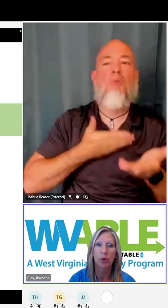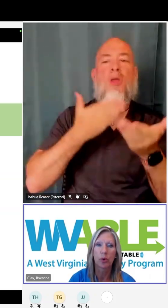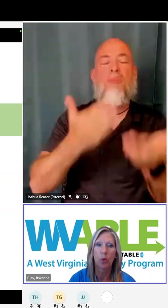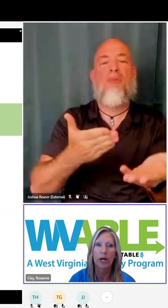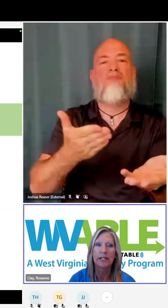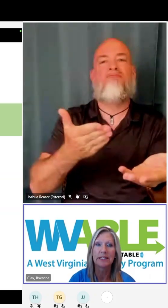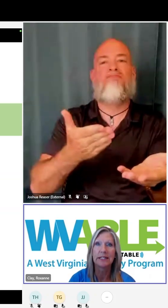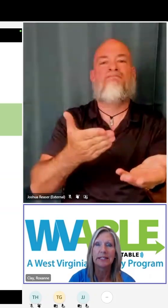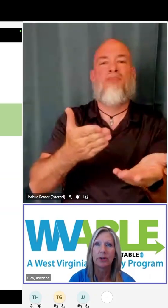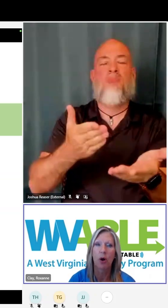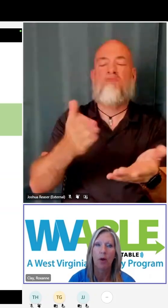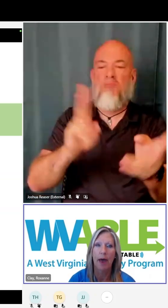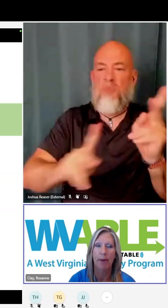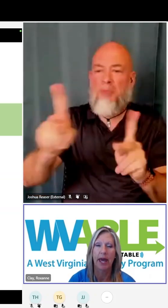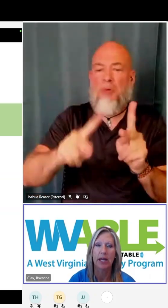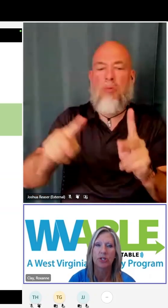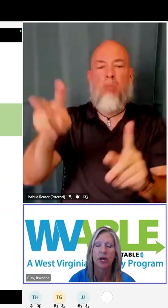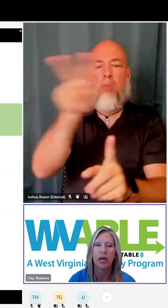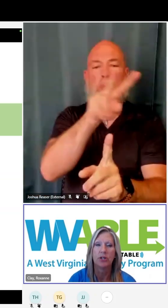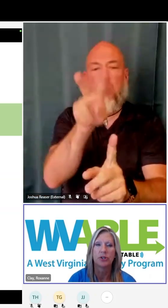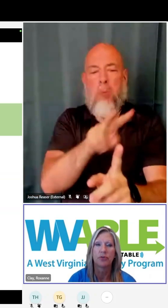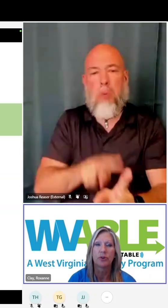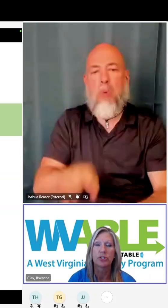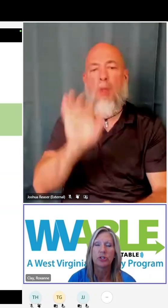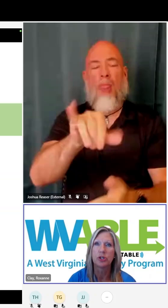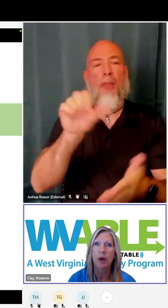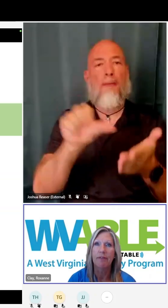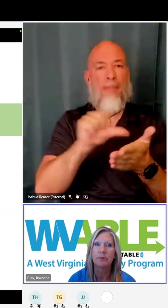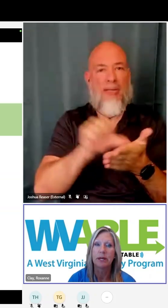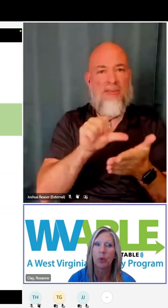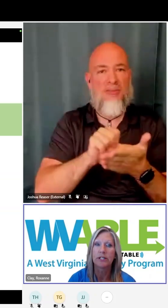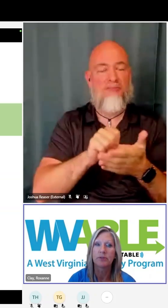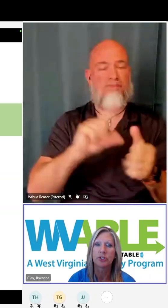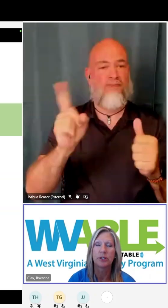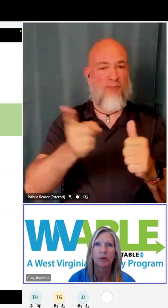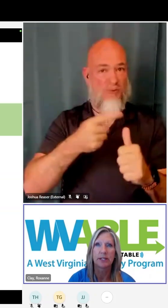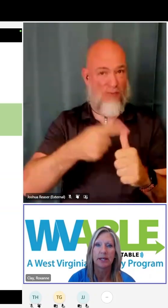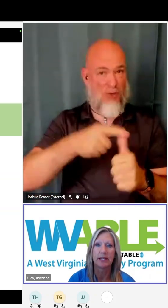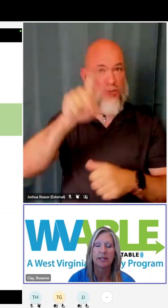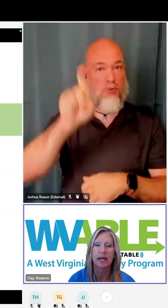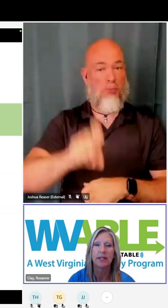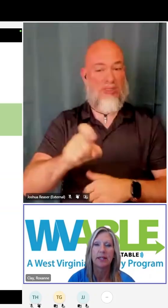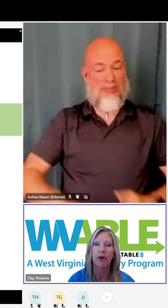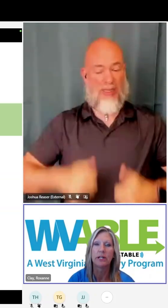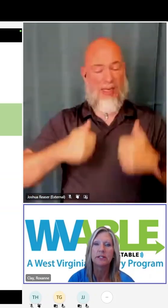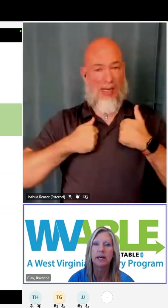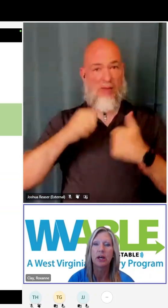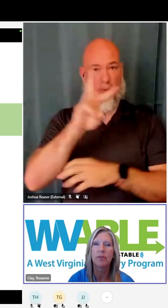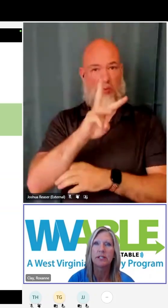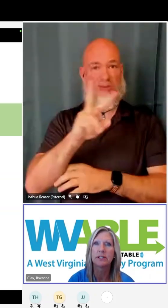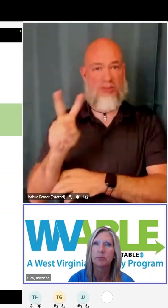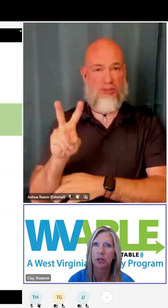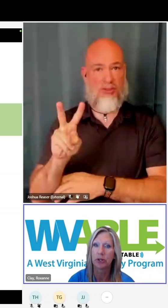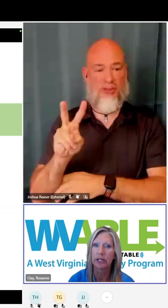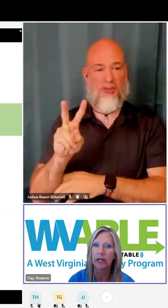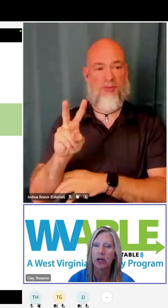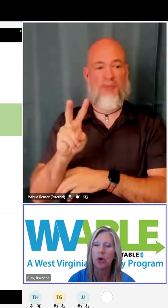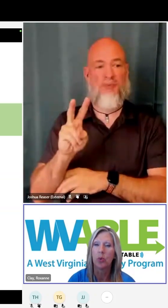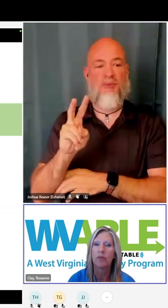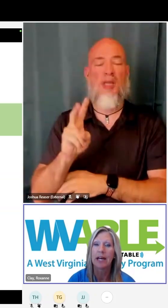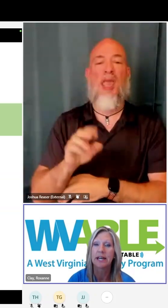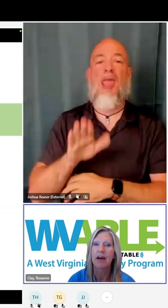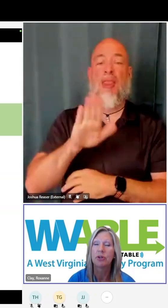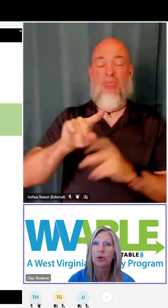go through what is listed on that page. So first, you do have to be a West Virginia resident, and then the onset of the